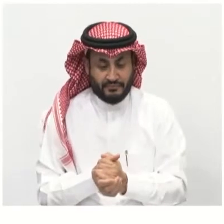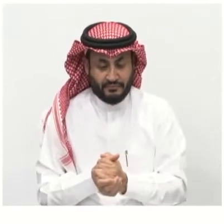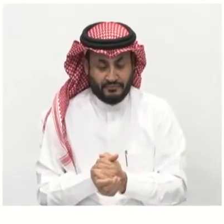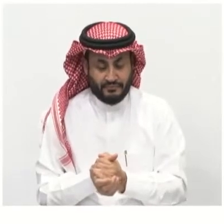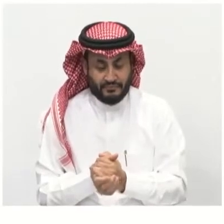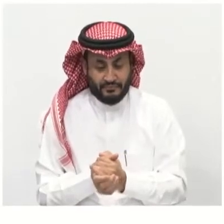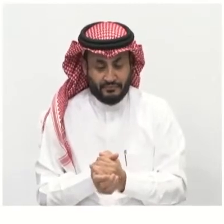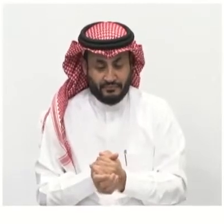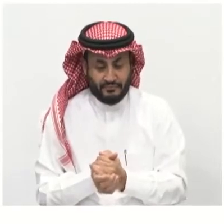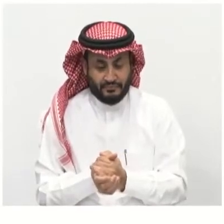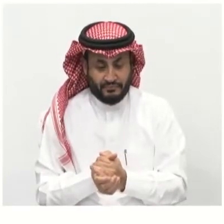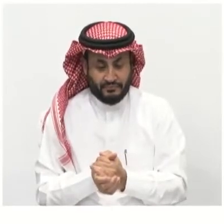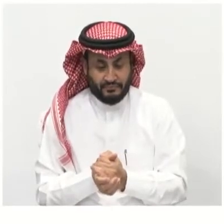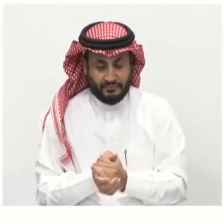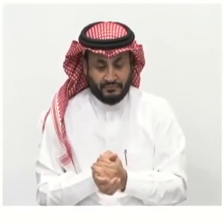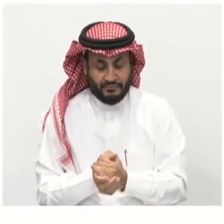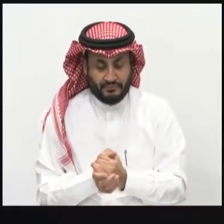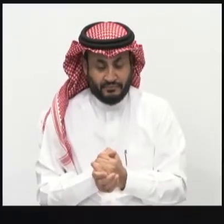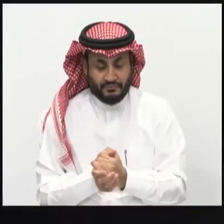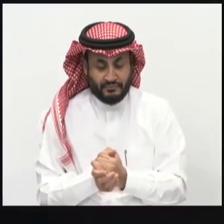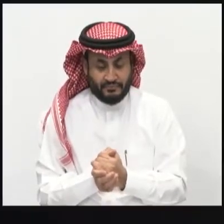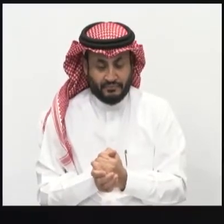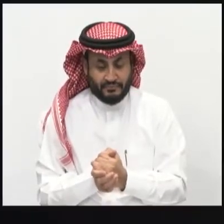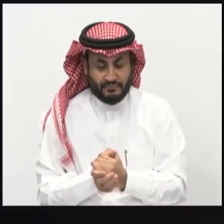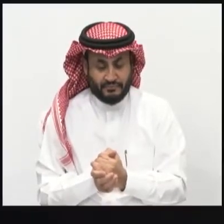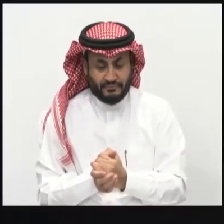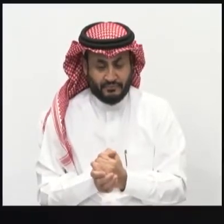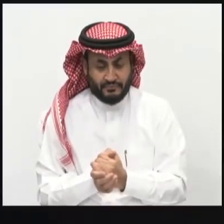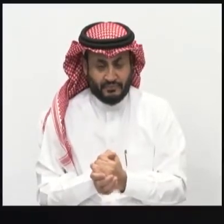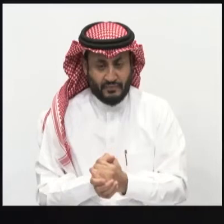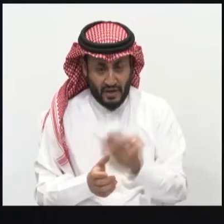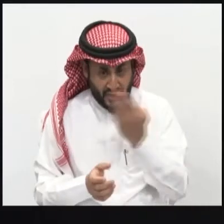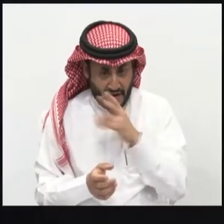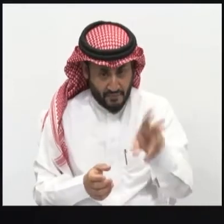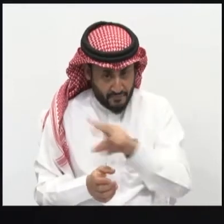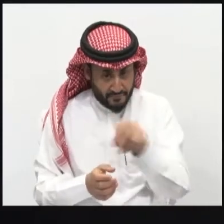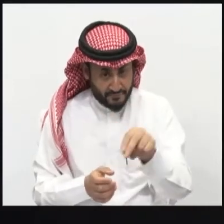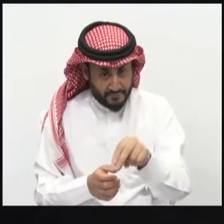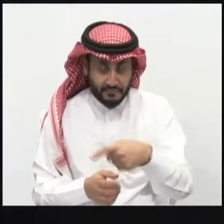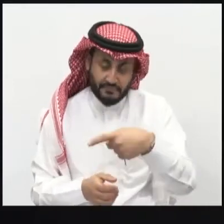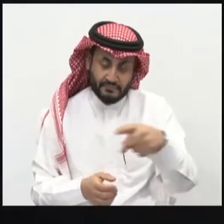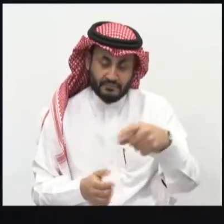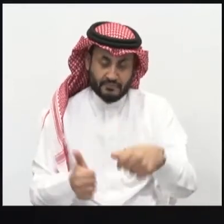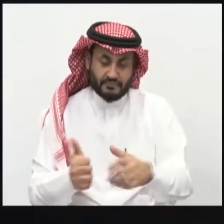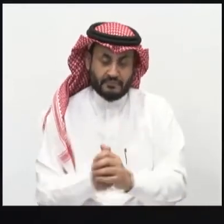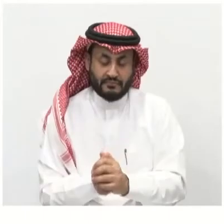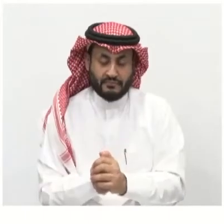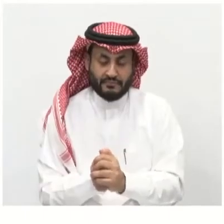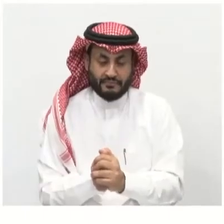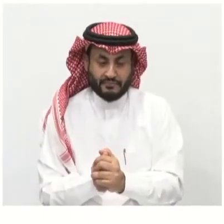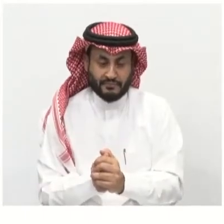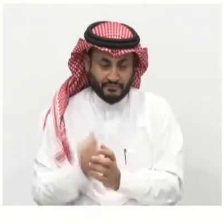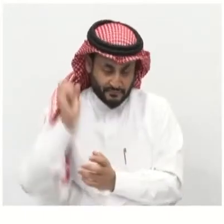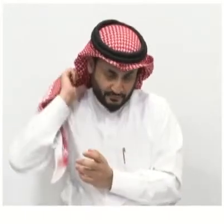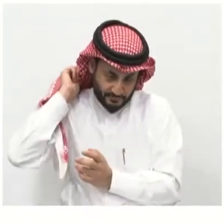Okay? Did you have a chance to read with me? Even a few words. You had a chance? Okay.